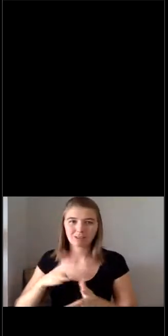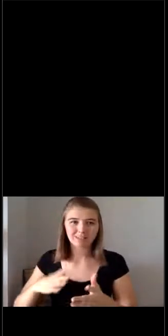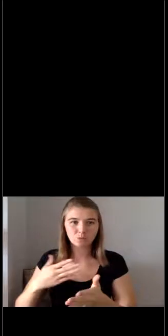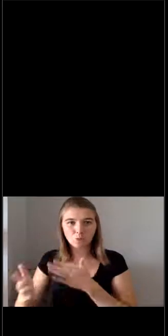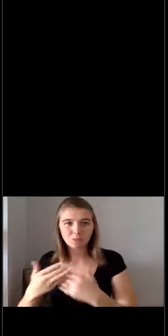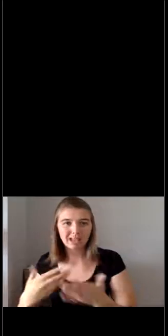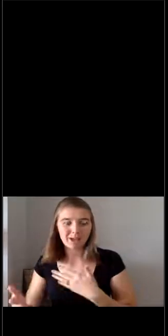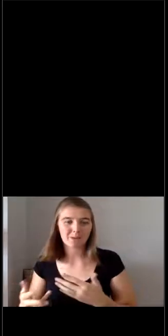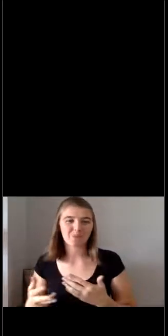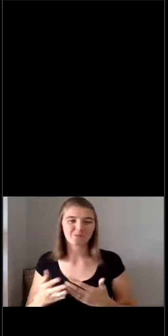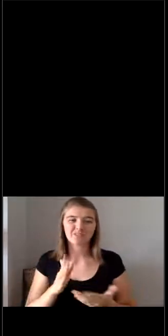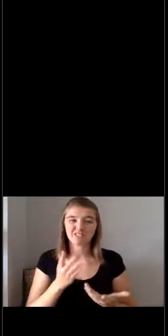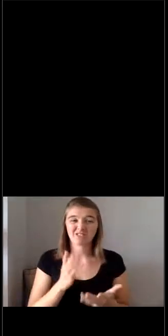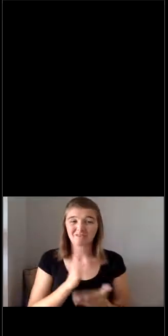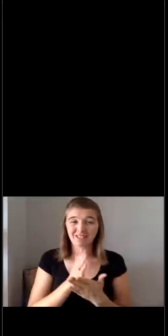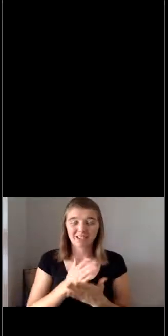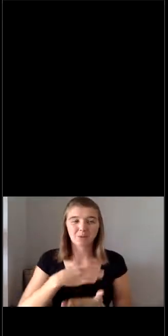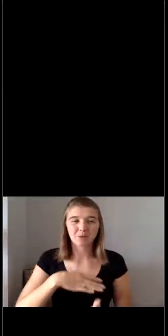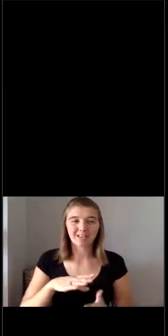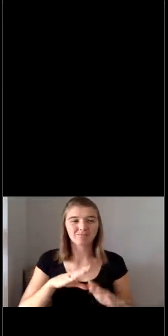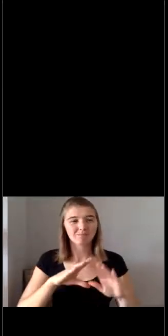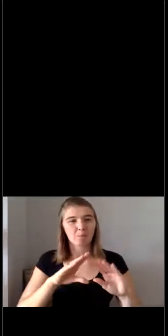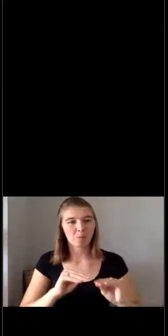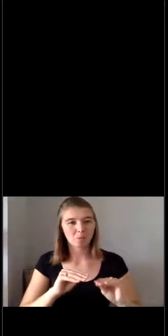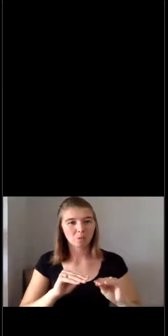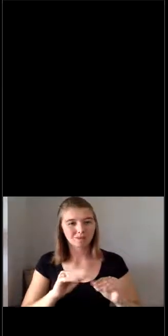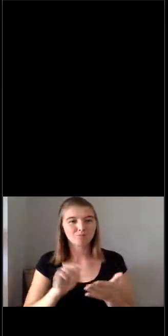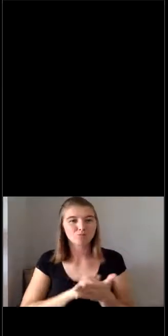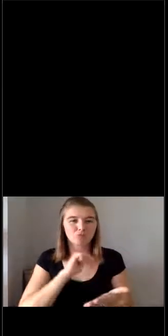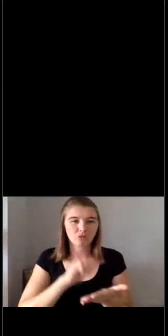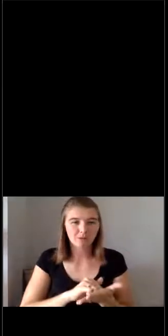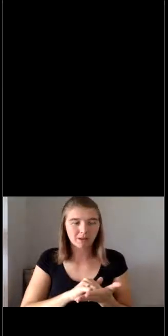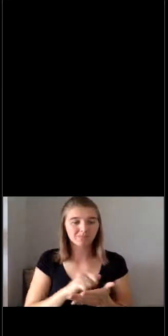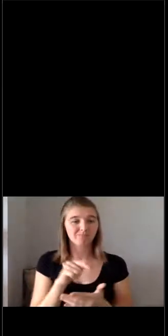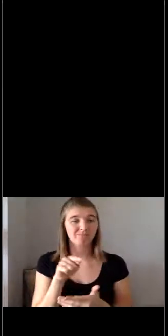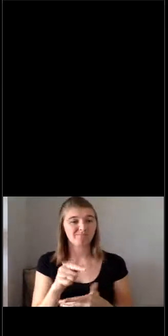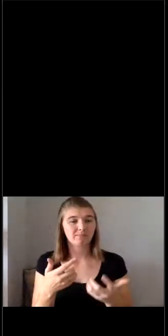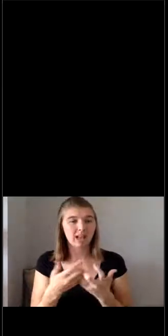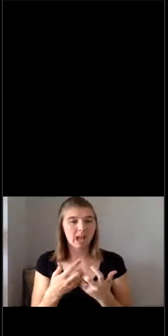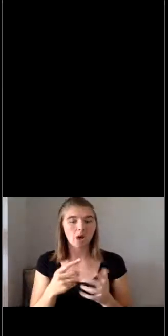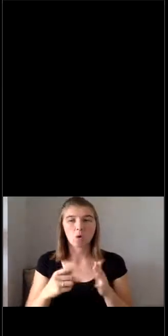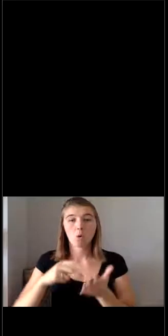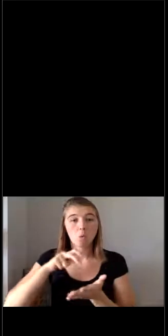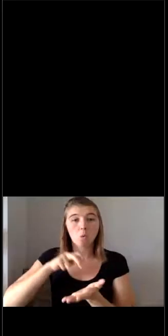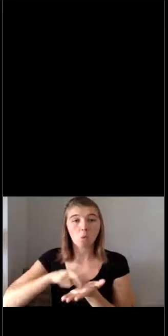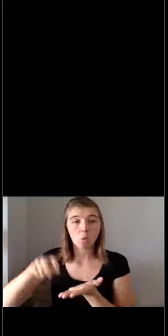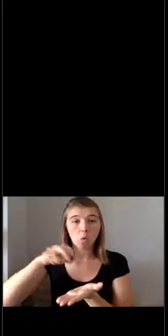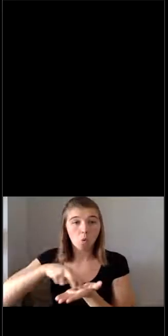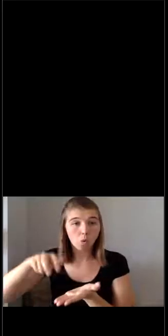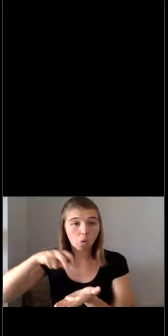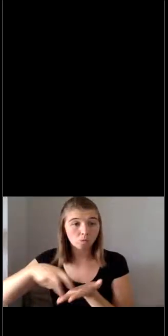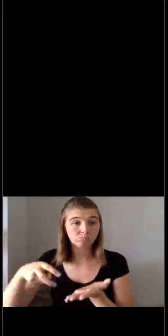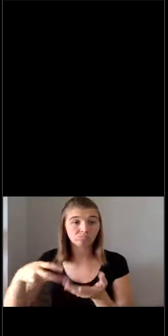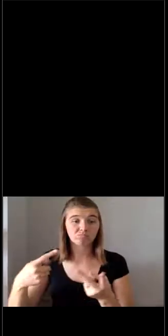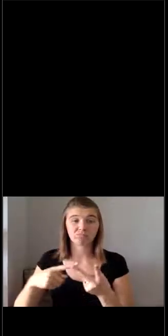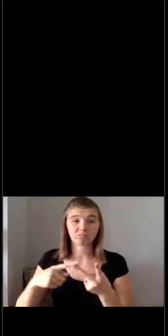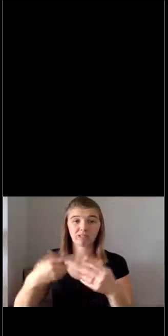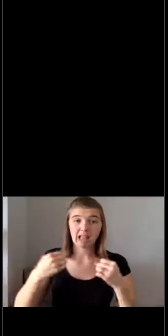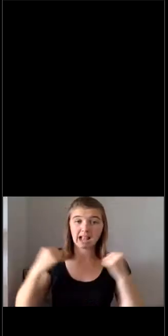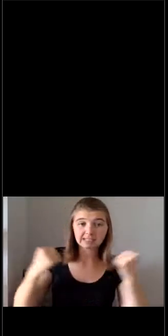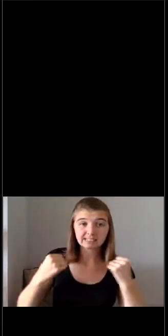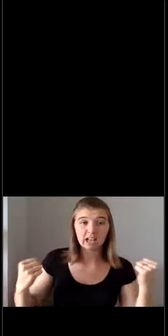is very simple. Many of you will have them as part of your daily life, but it's key that when we do them, we're without our mobile phone. So it could be a walk, could be exercise,